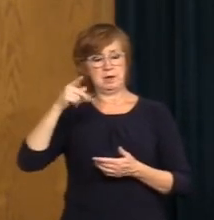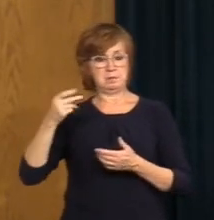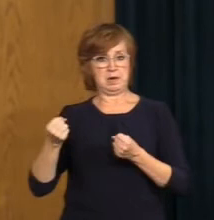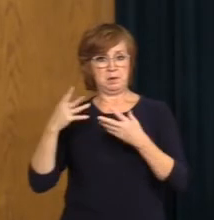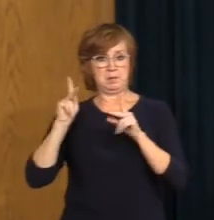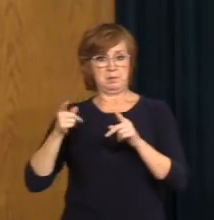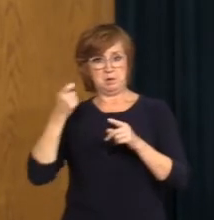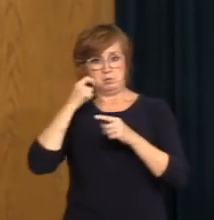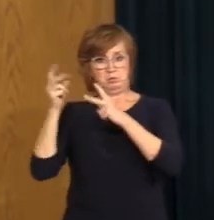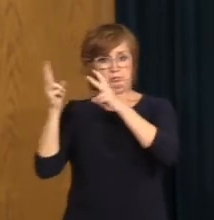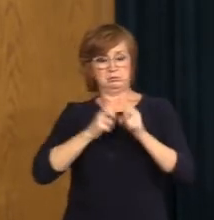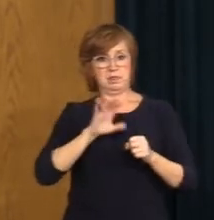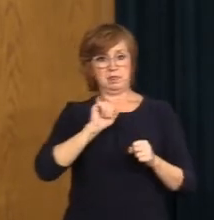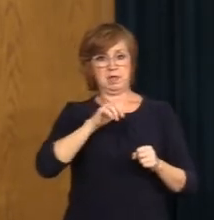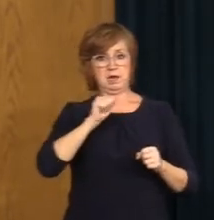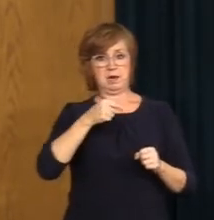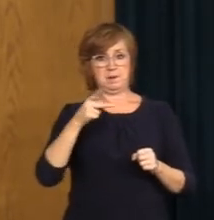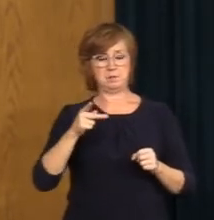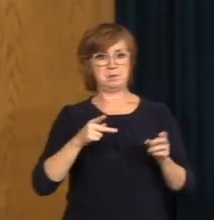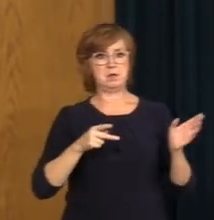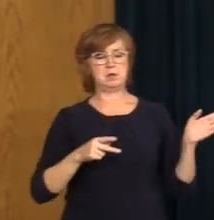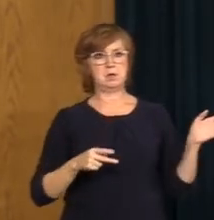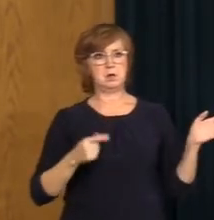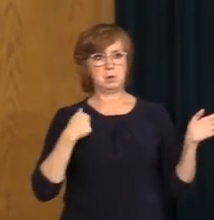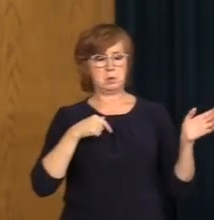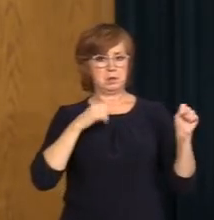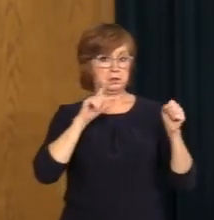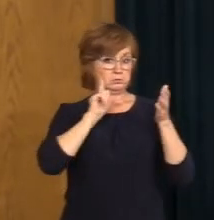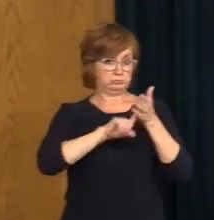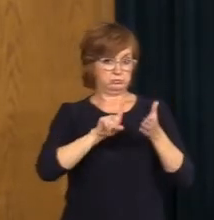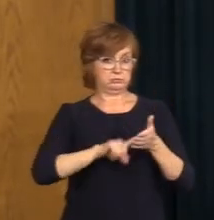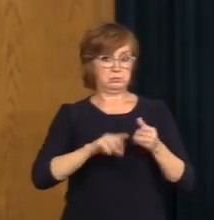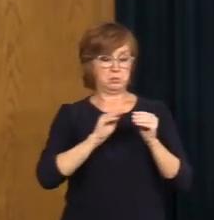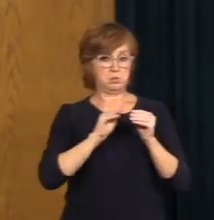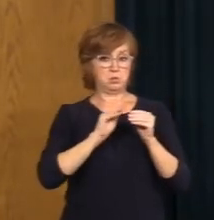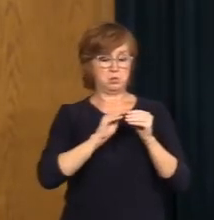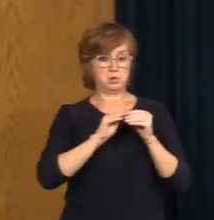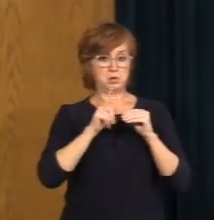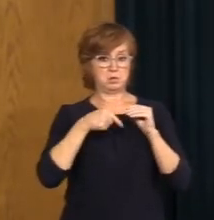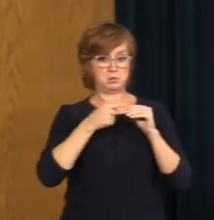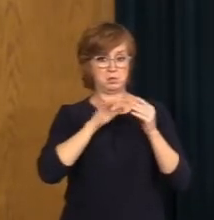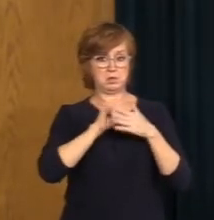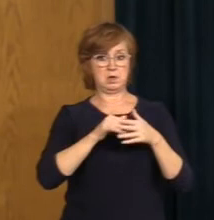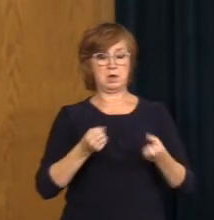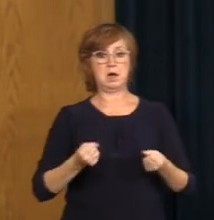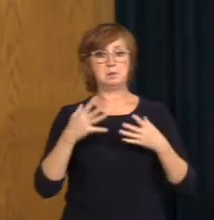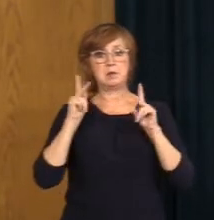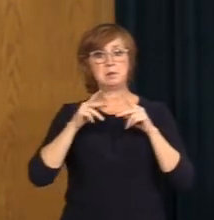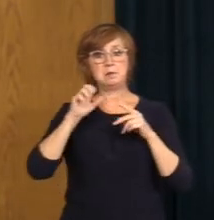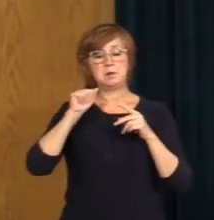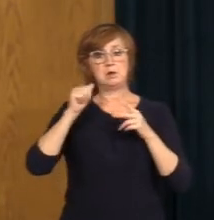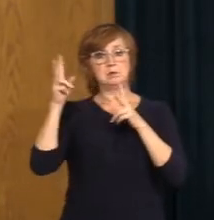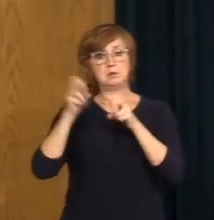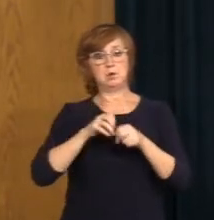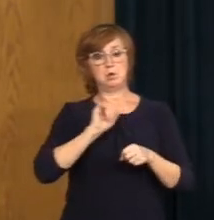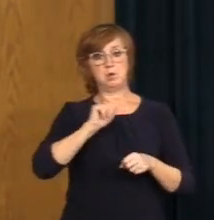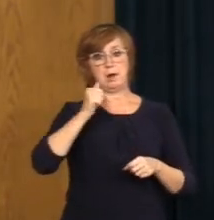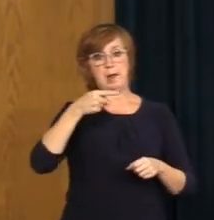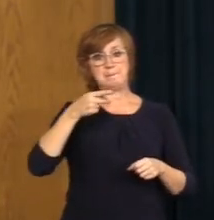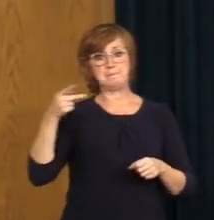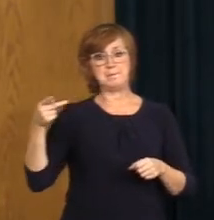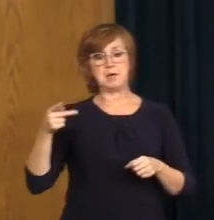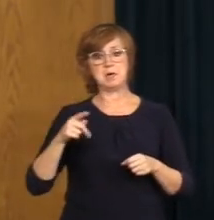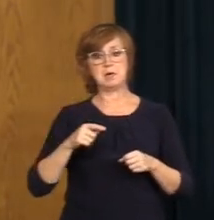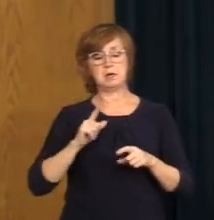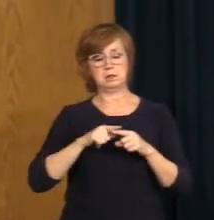on not too long ago? So we can try to see if we can get information on how many downloads there have been. But